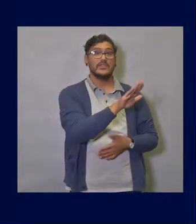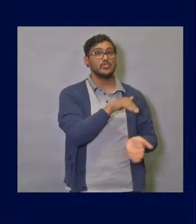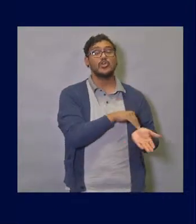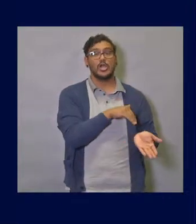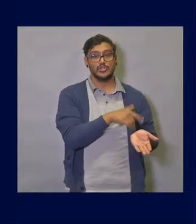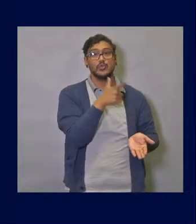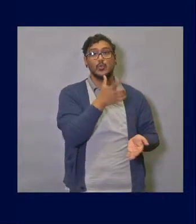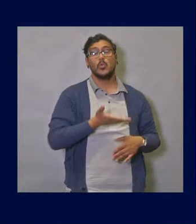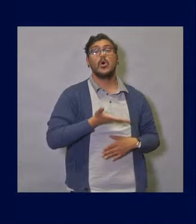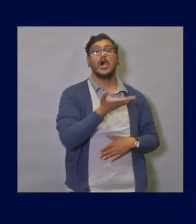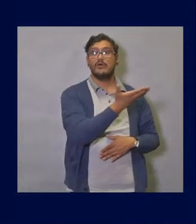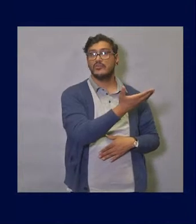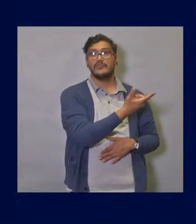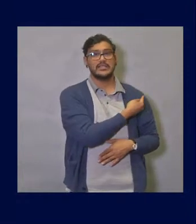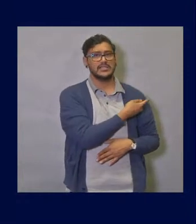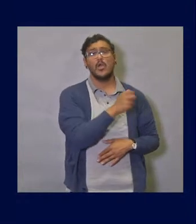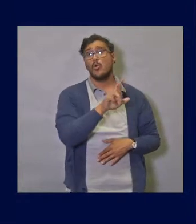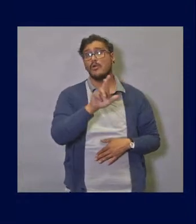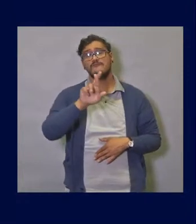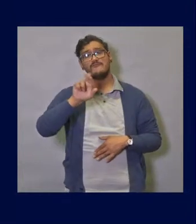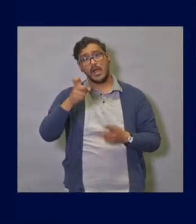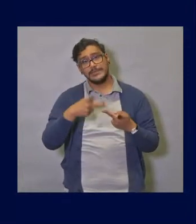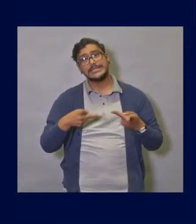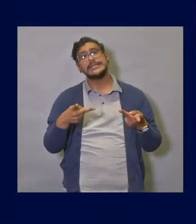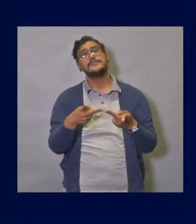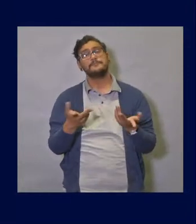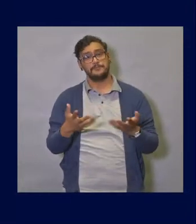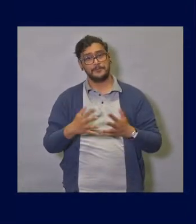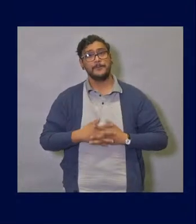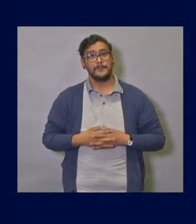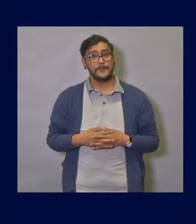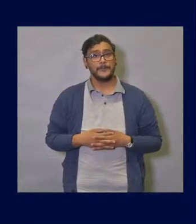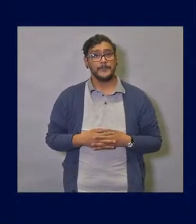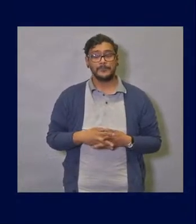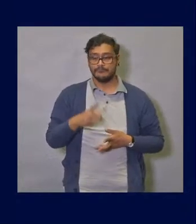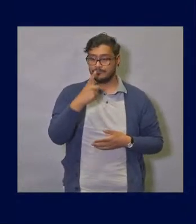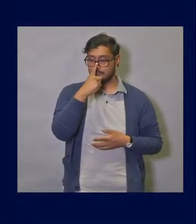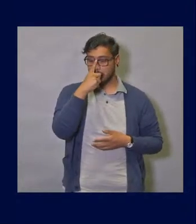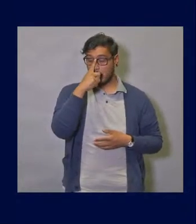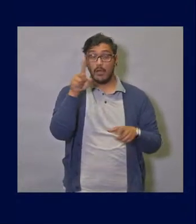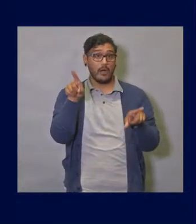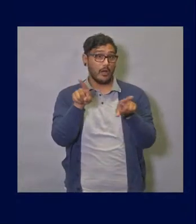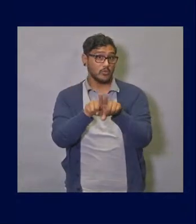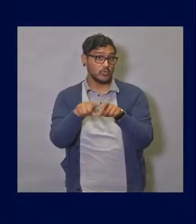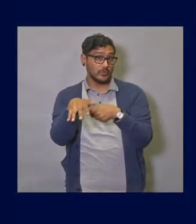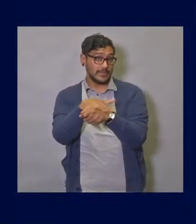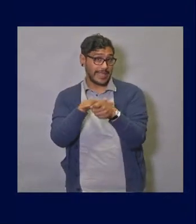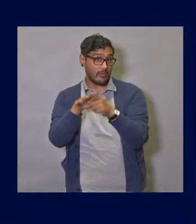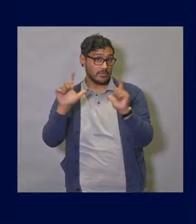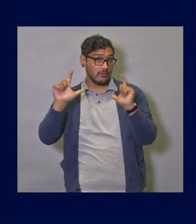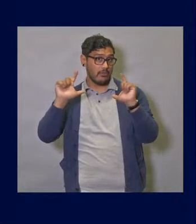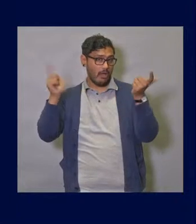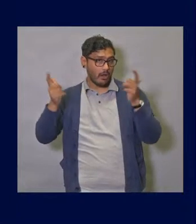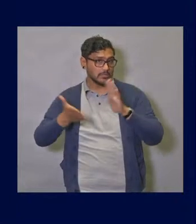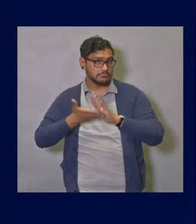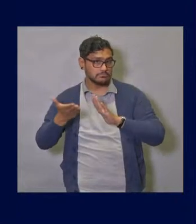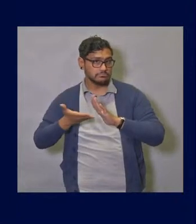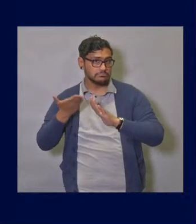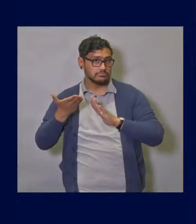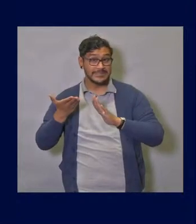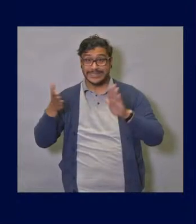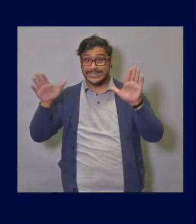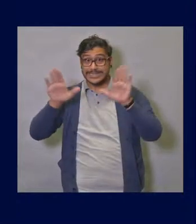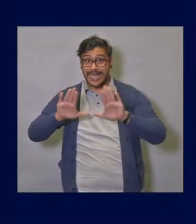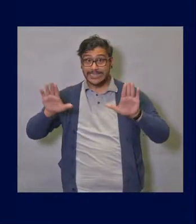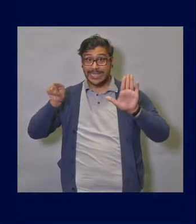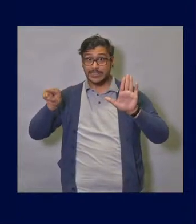offering vaccines, our pharmacies and our clinics. In addition, at the county-run large capacity sites on Sundays, those